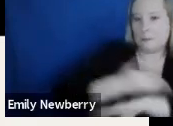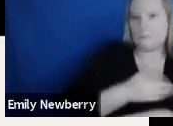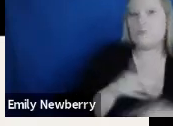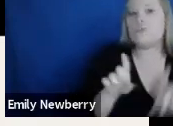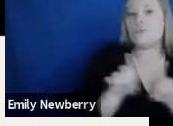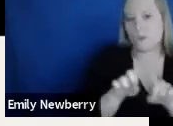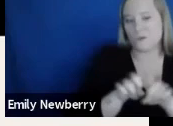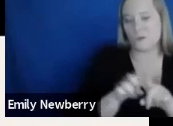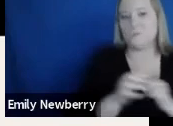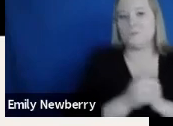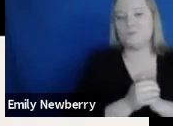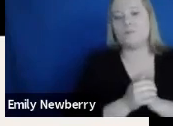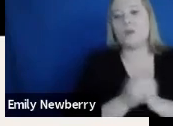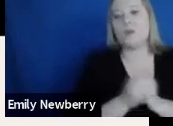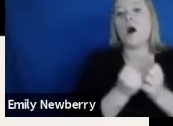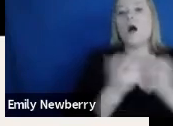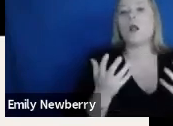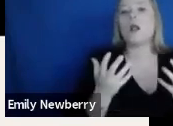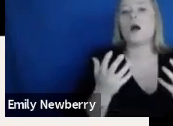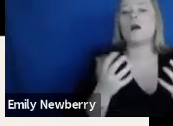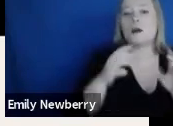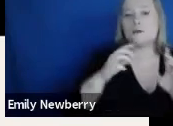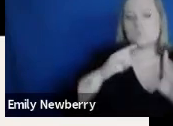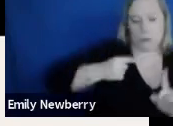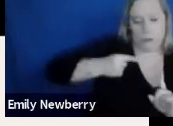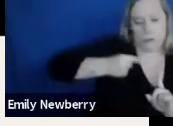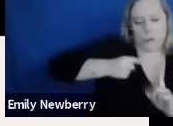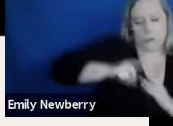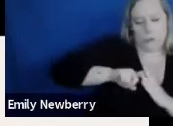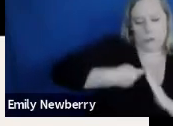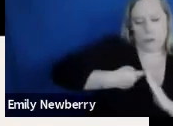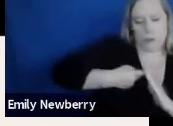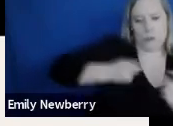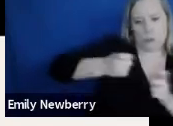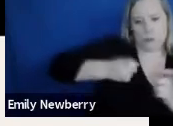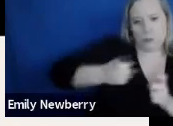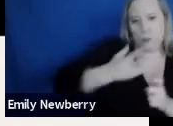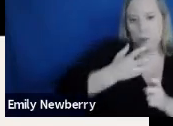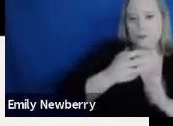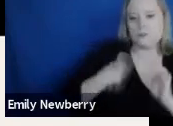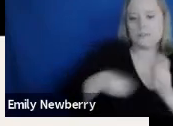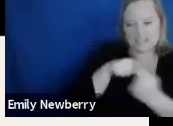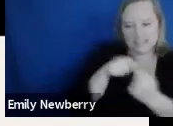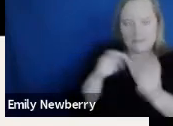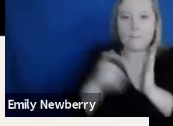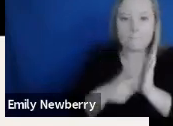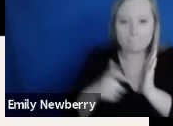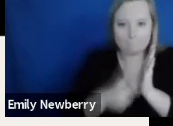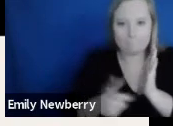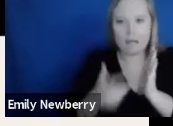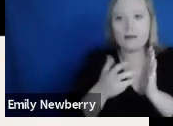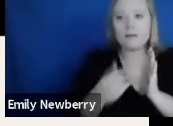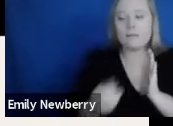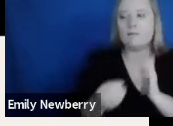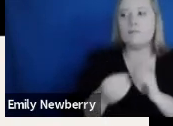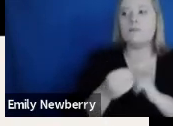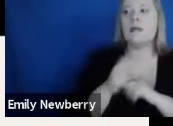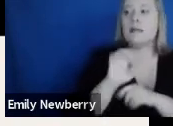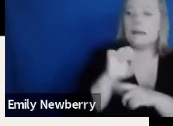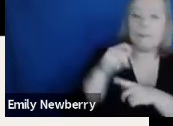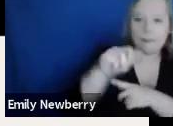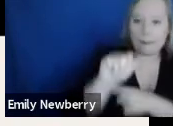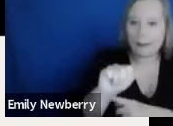also been a number of source control activities at specific mines and tailings piles. EPA